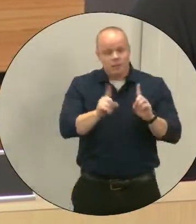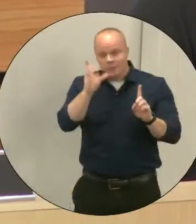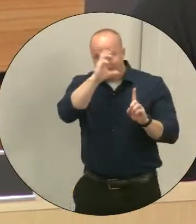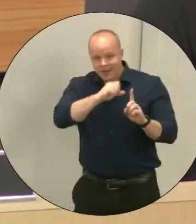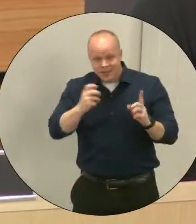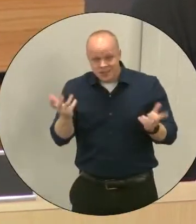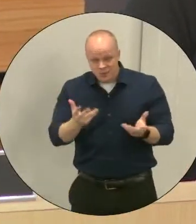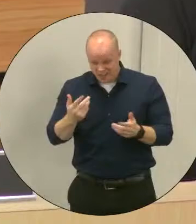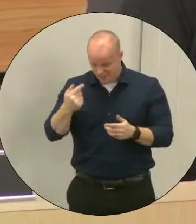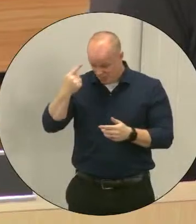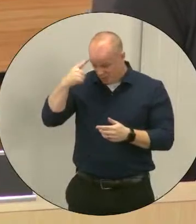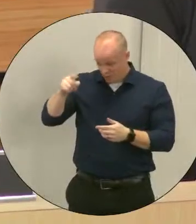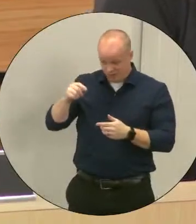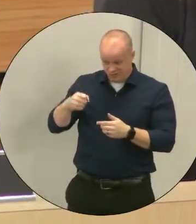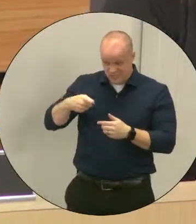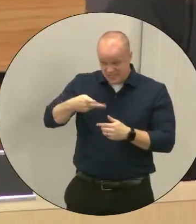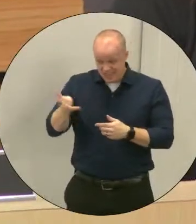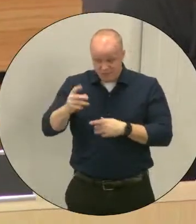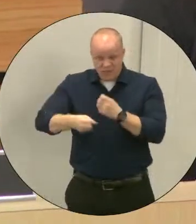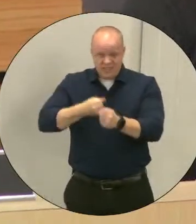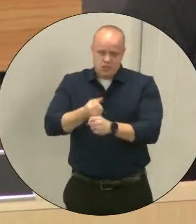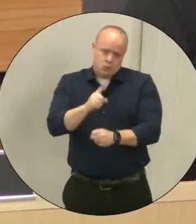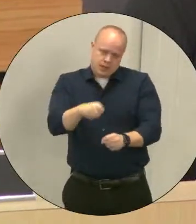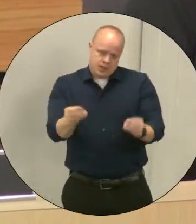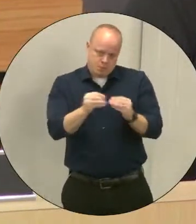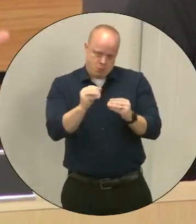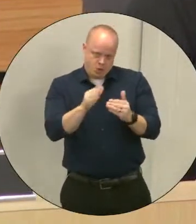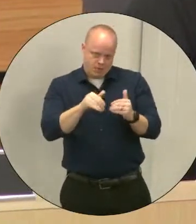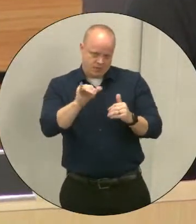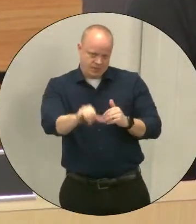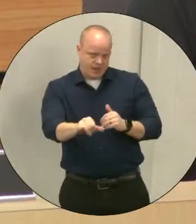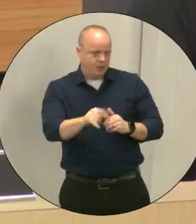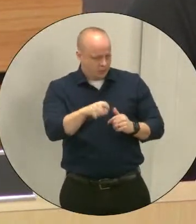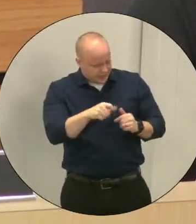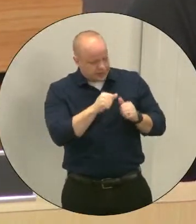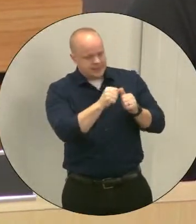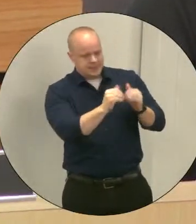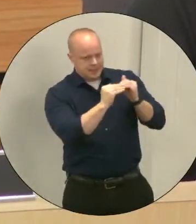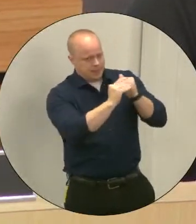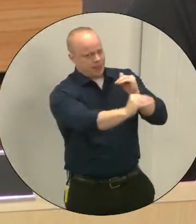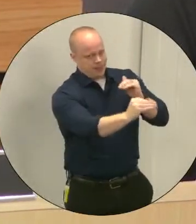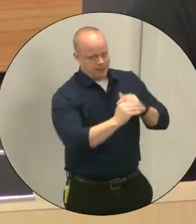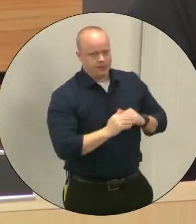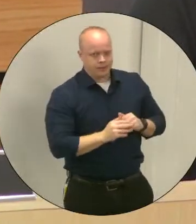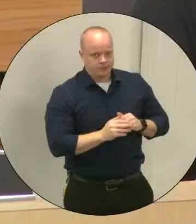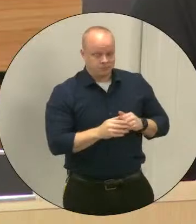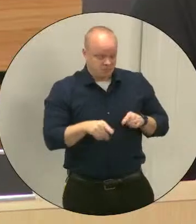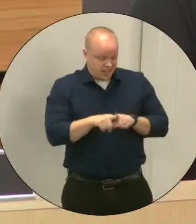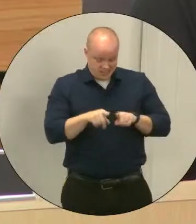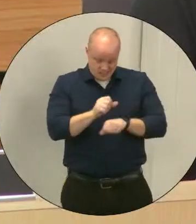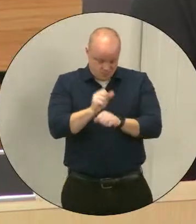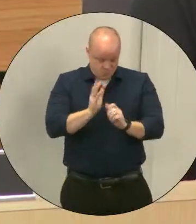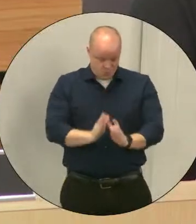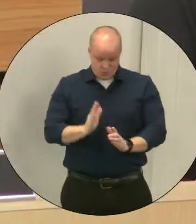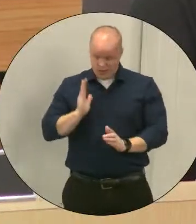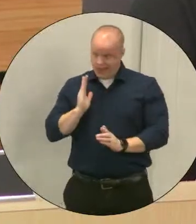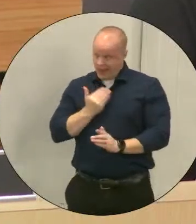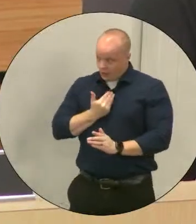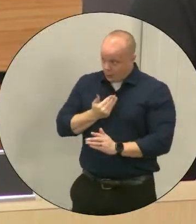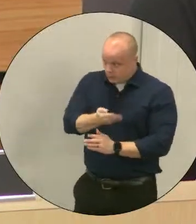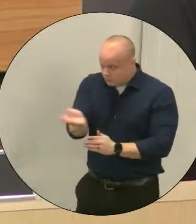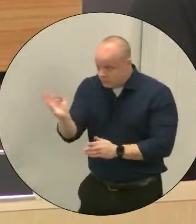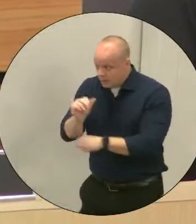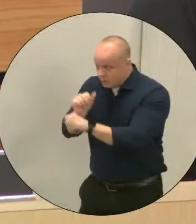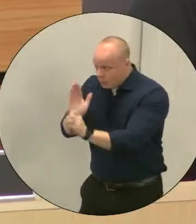For the next couple of years, we're going to need a lot more than that. We're going to need just stability. As an employee, our employees are looking to